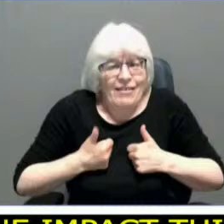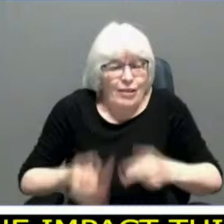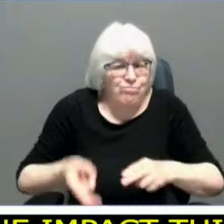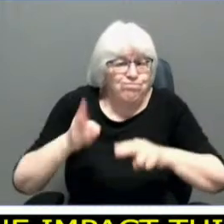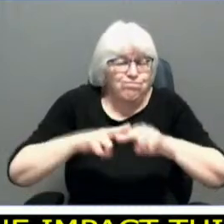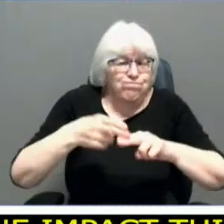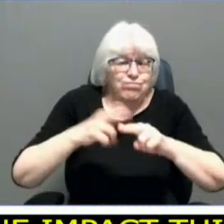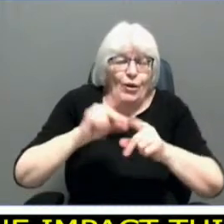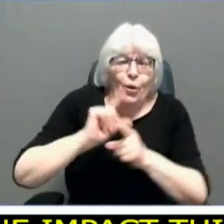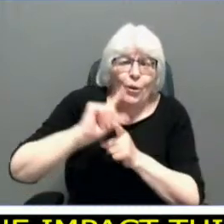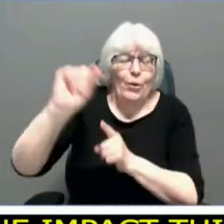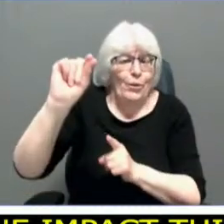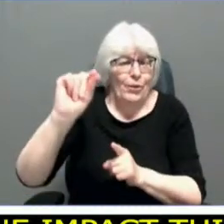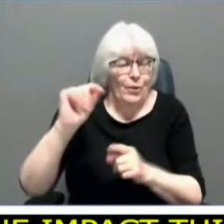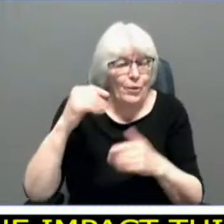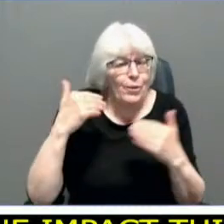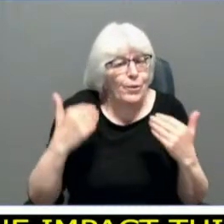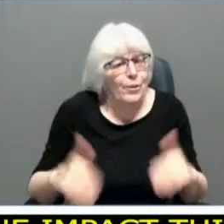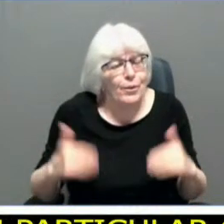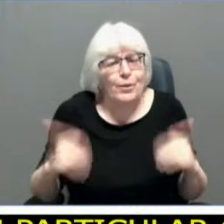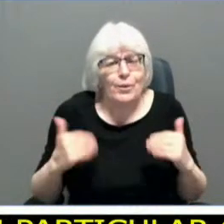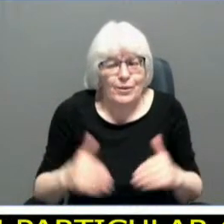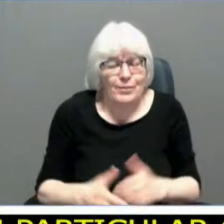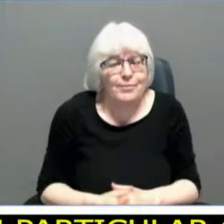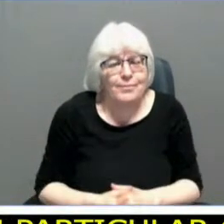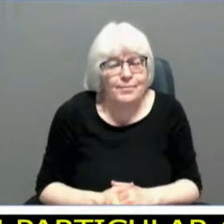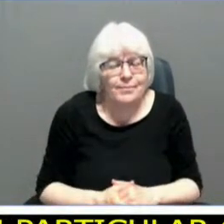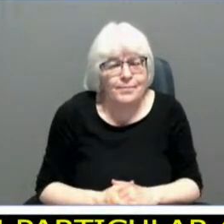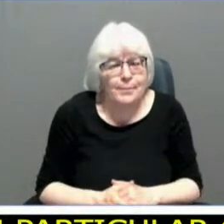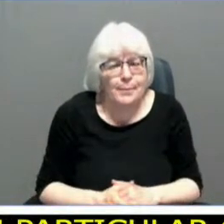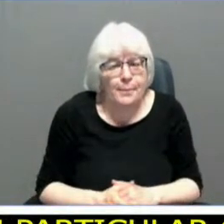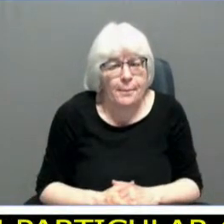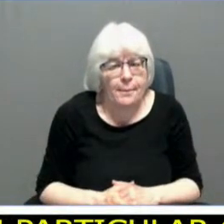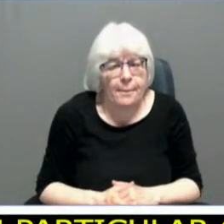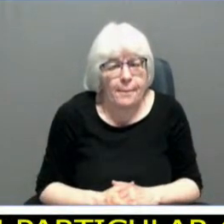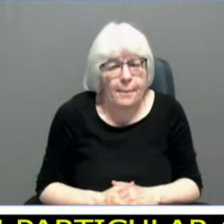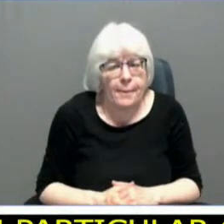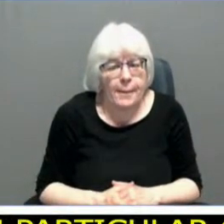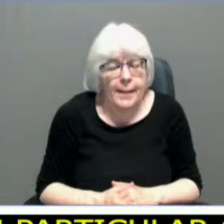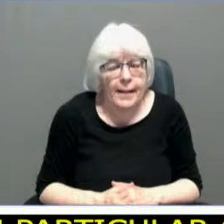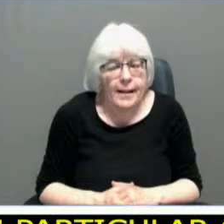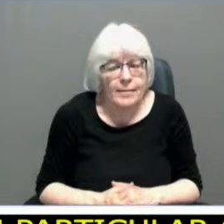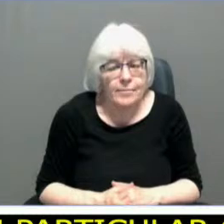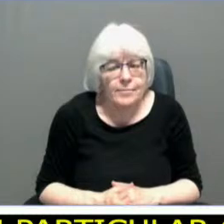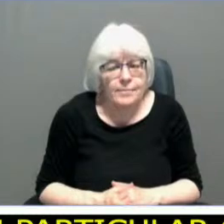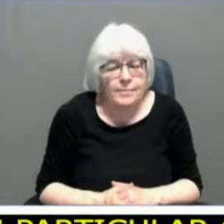What policy do you expect from the federal government?